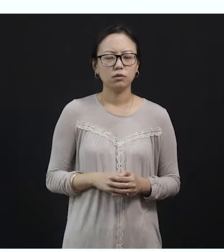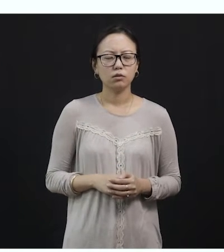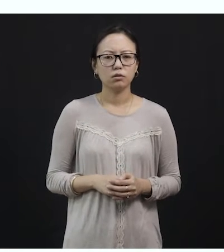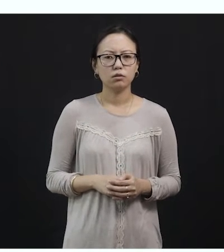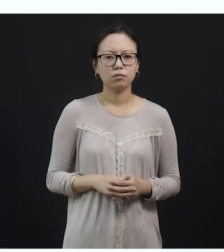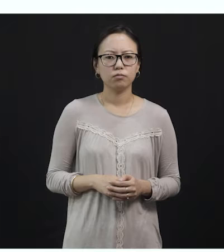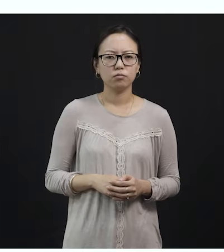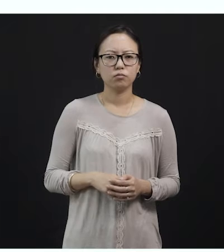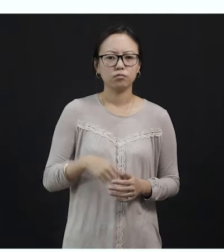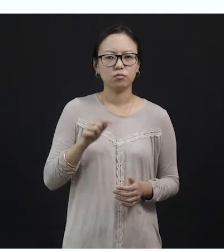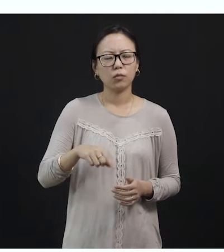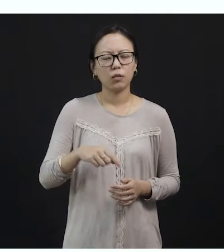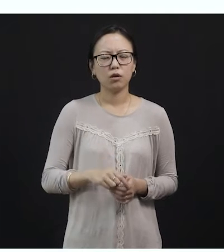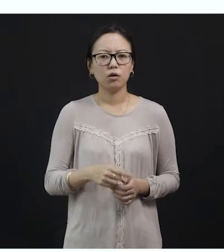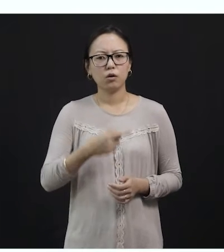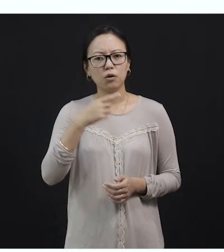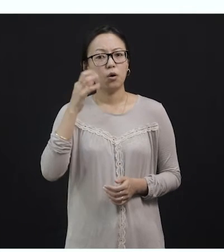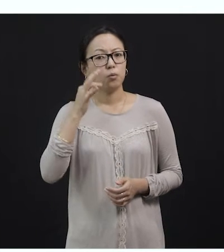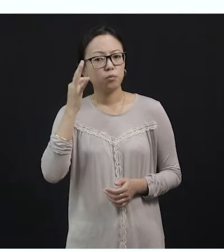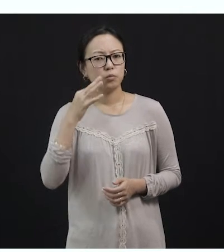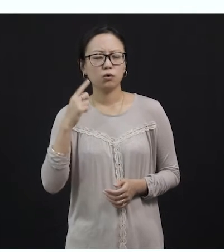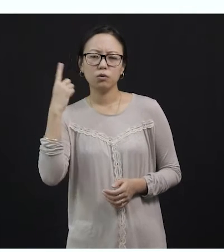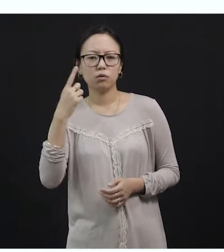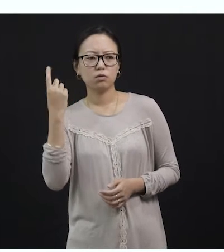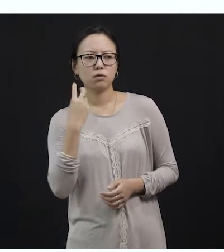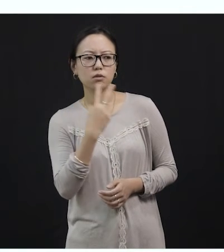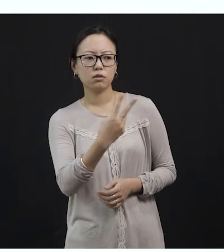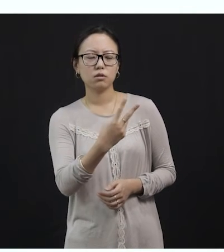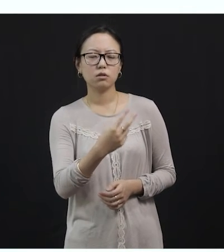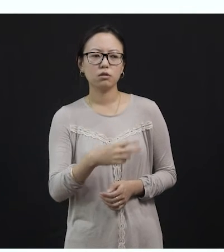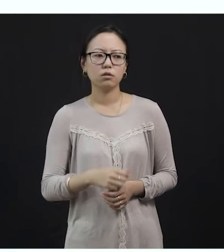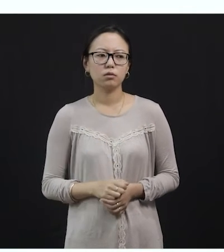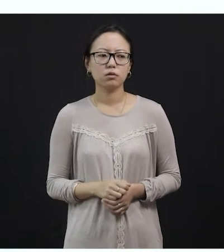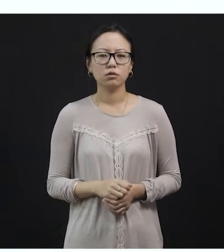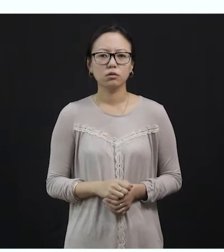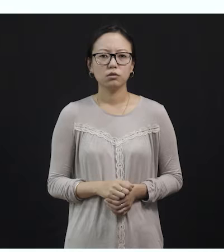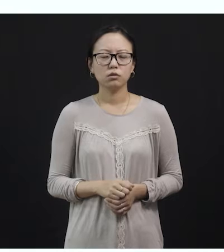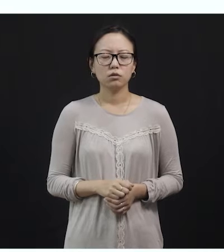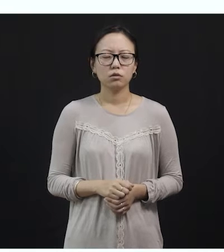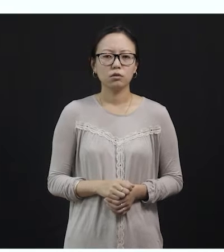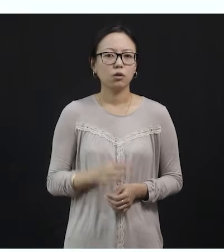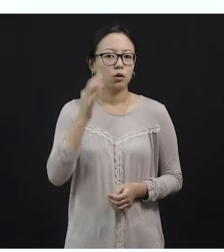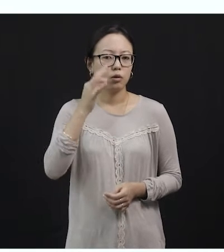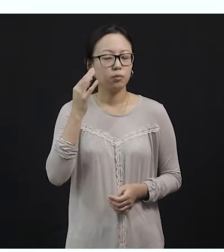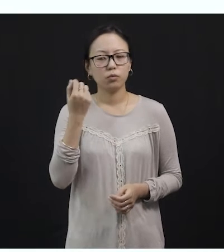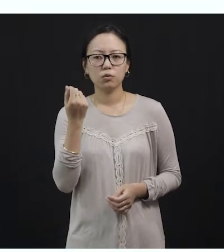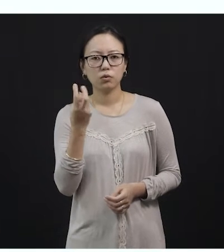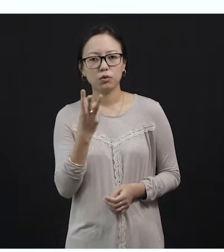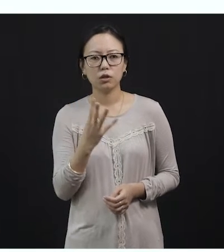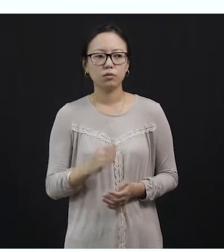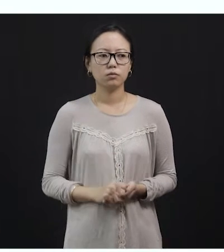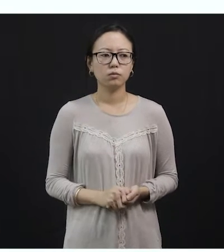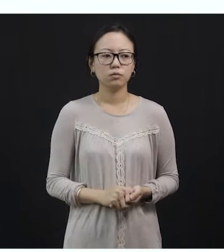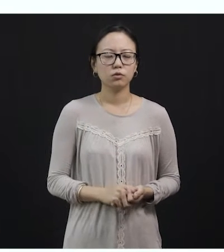see only blue strips here. No red strips, right? So let's count the blue strips. 1,